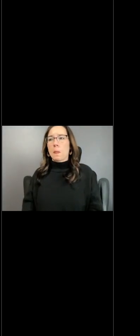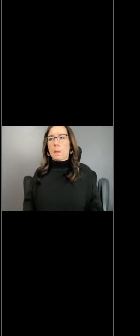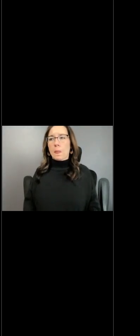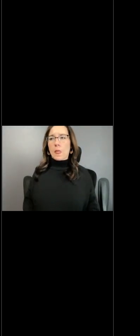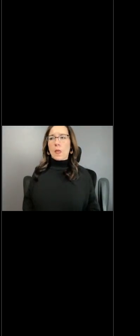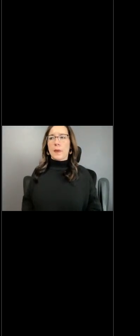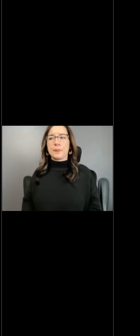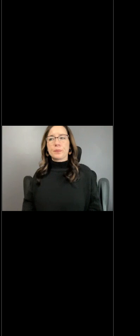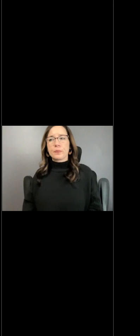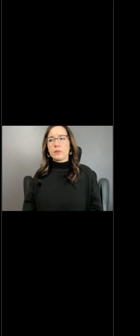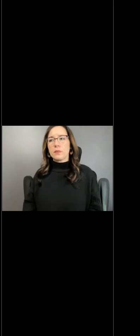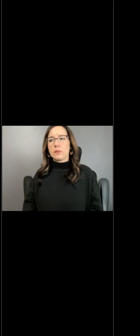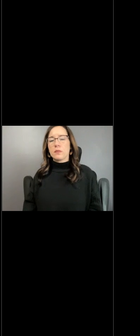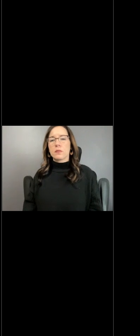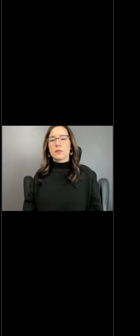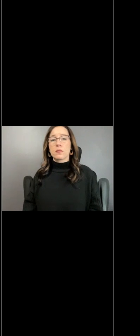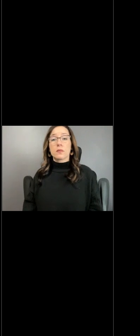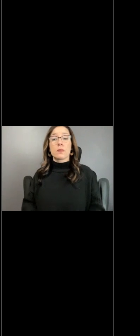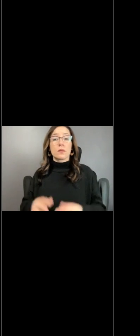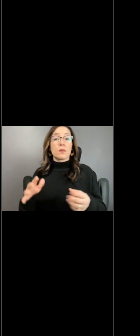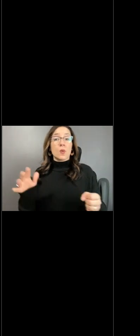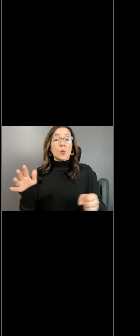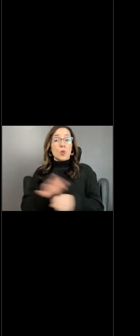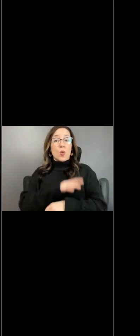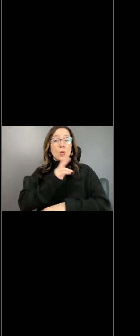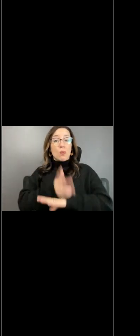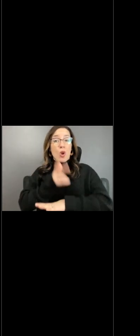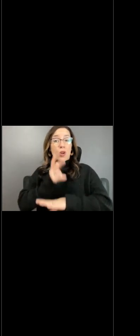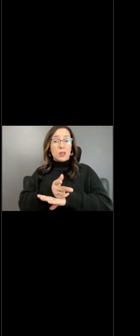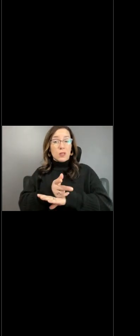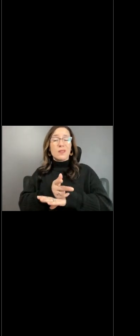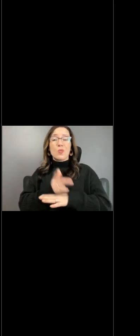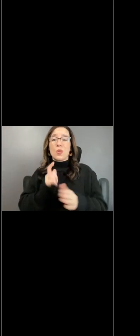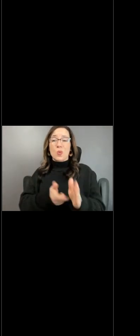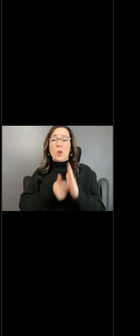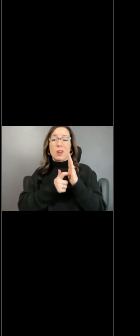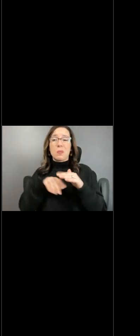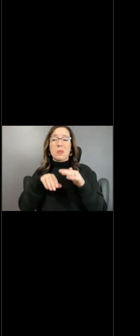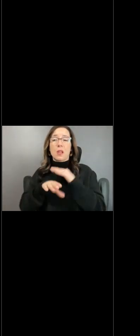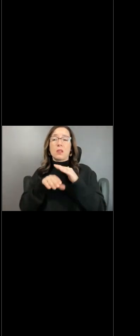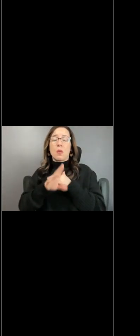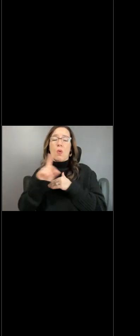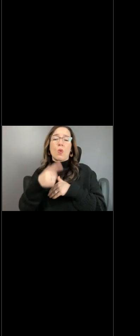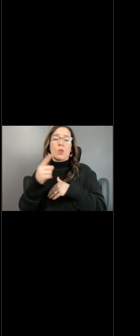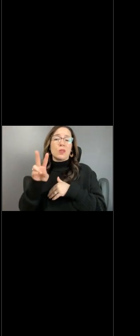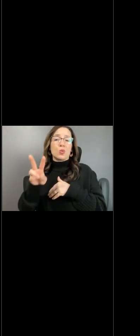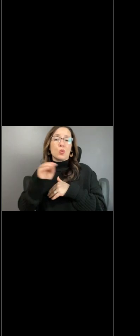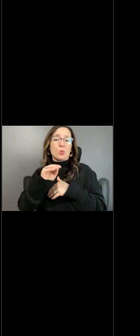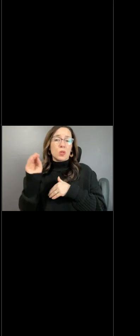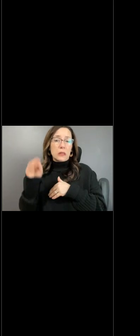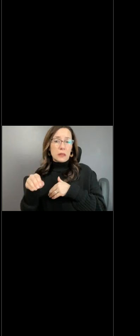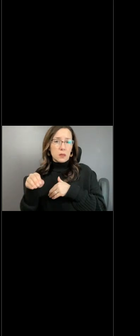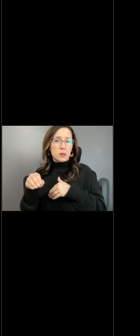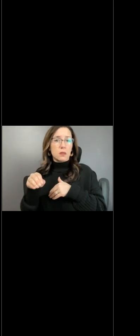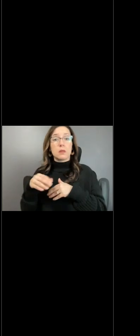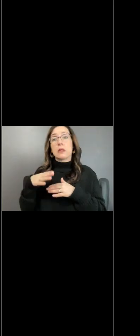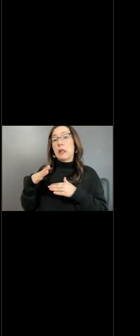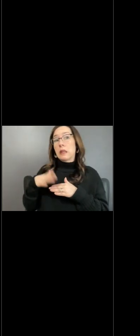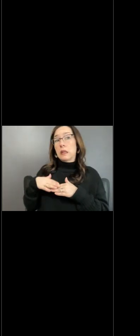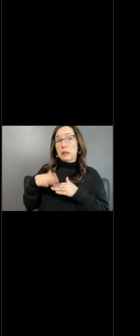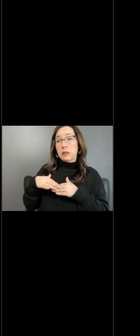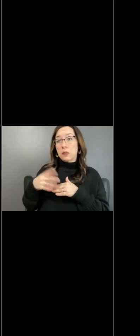While the total parking spaces required to be accessible is only 2%, at least